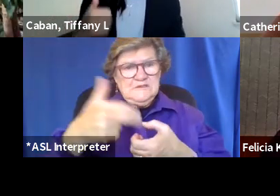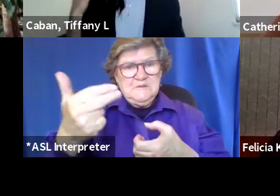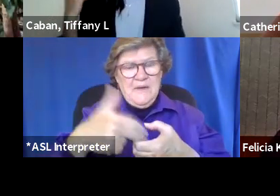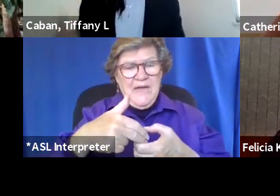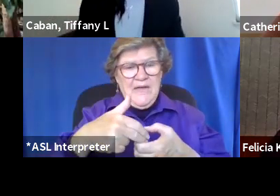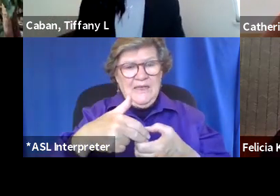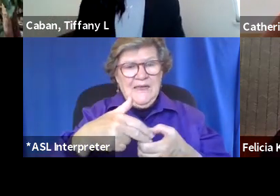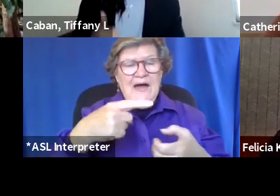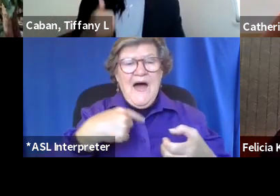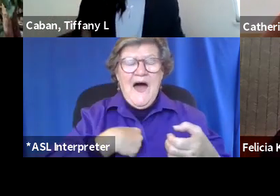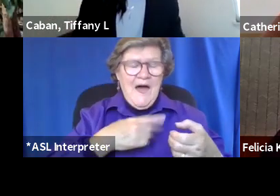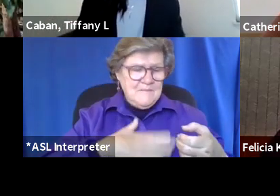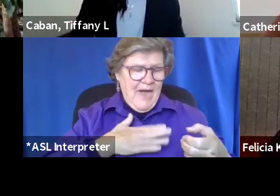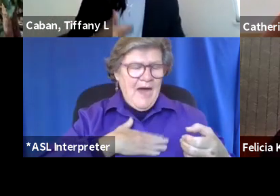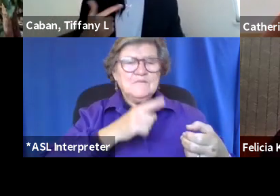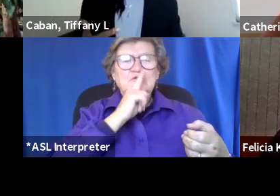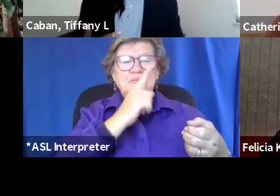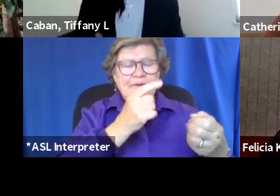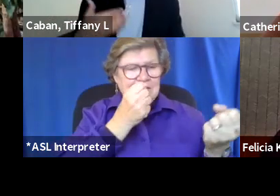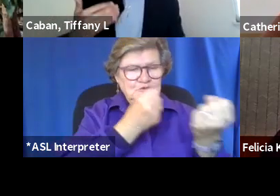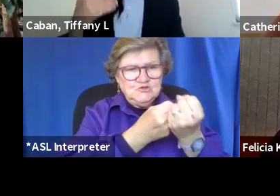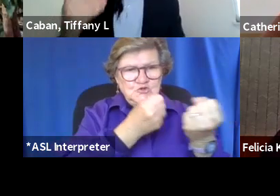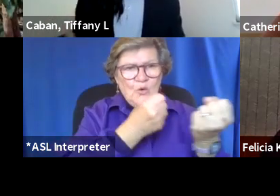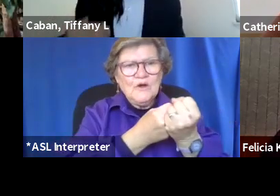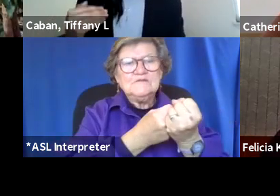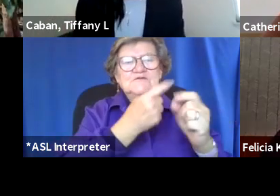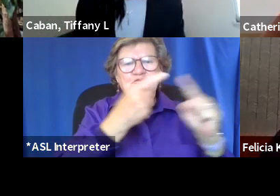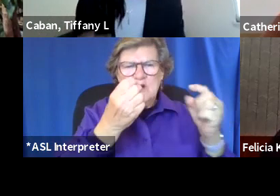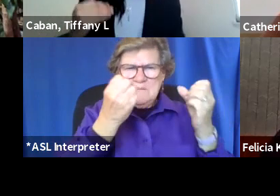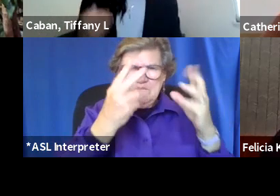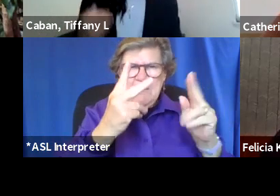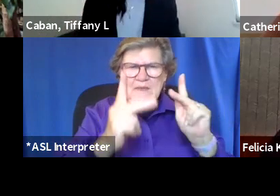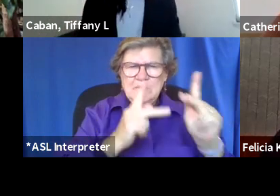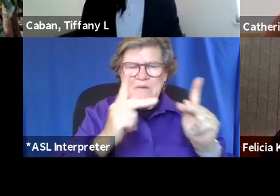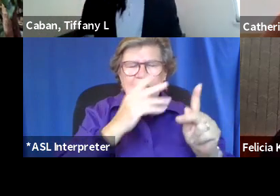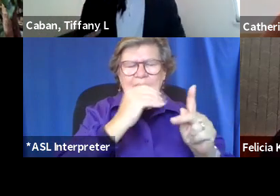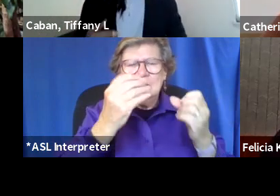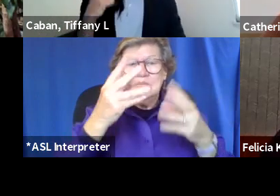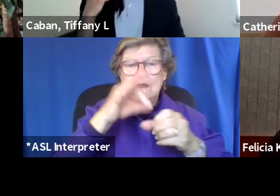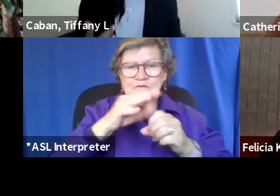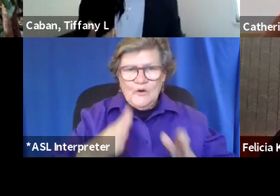by Costa Constantinides, as well as the Sunrise Movement, Triage, and the League of Conservation voters for this plan.